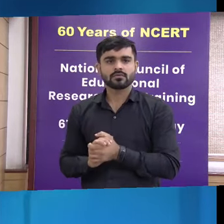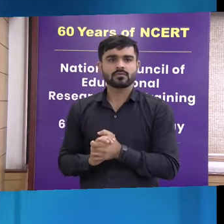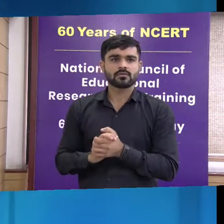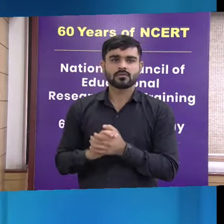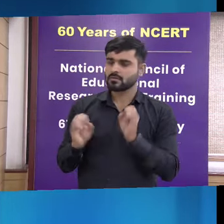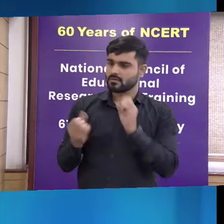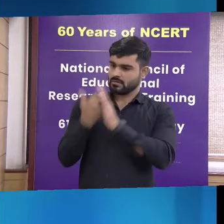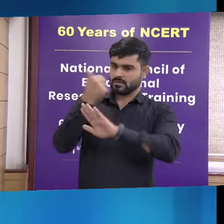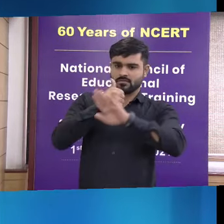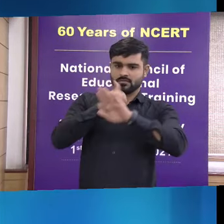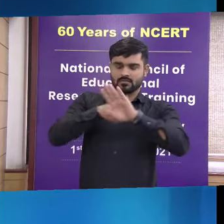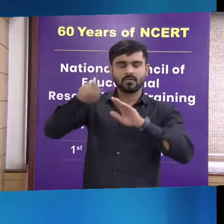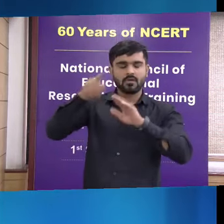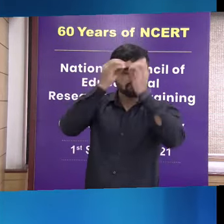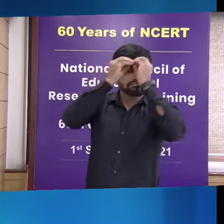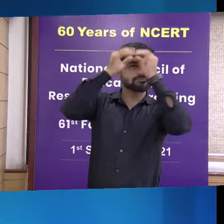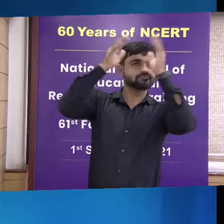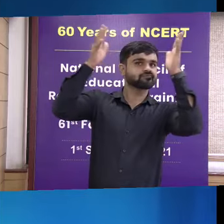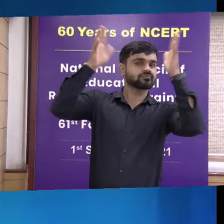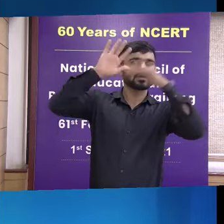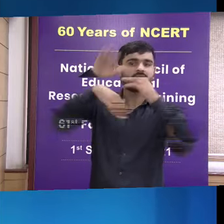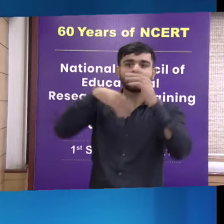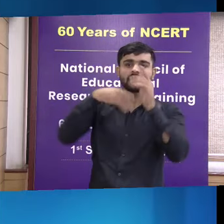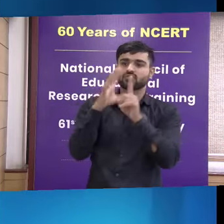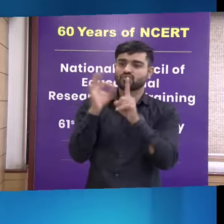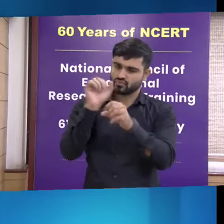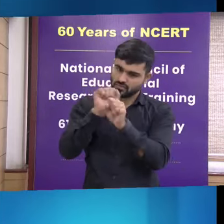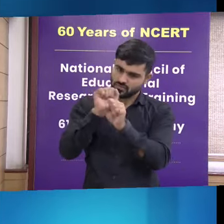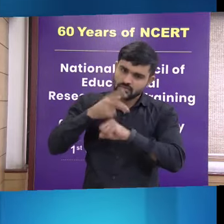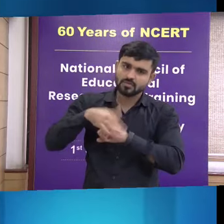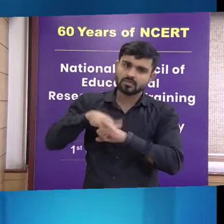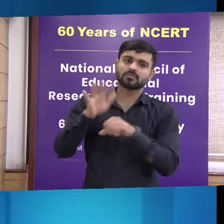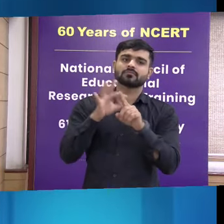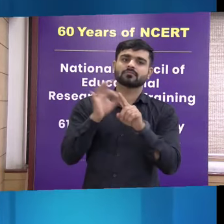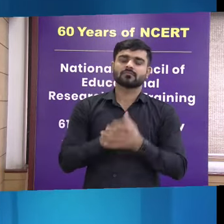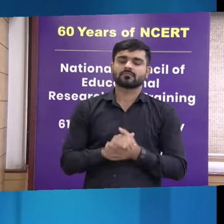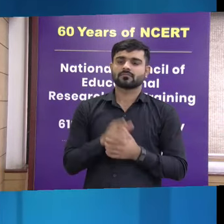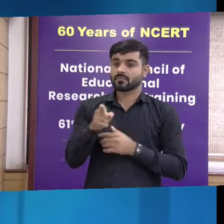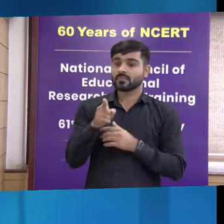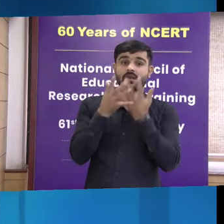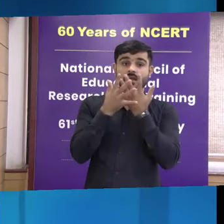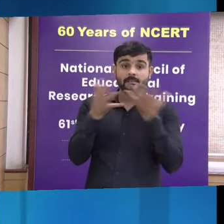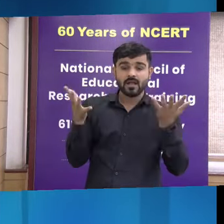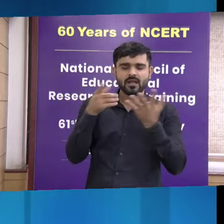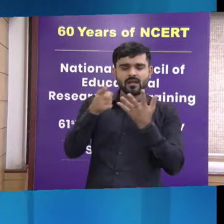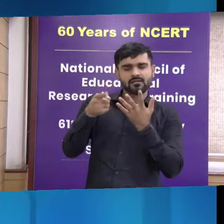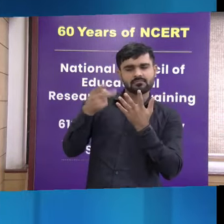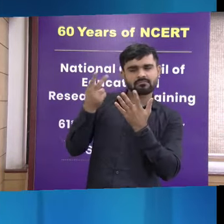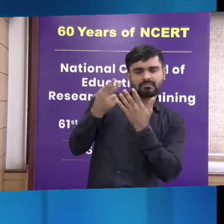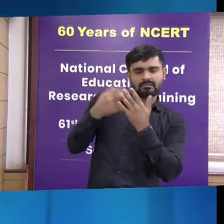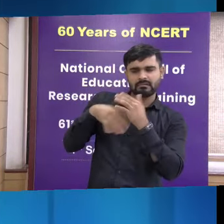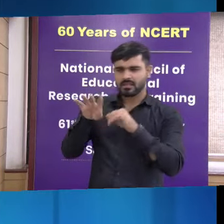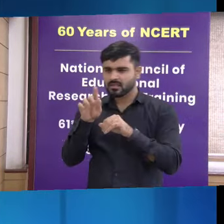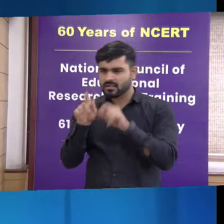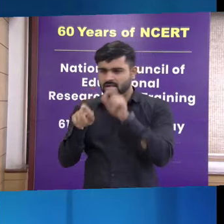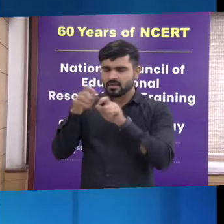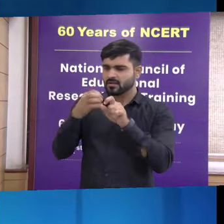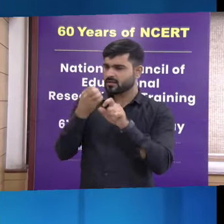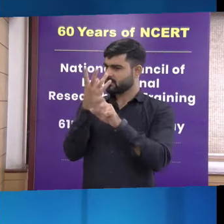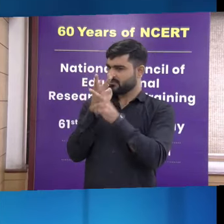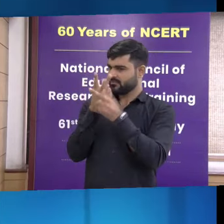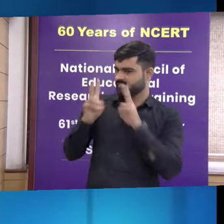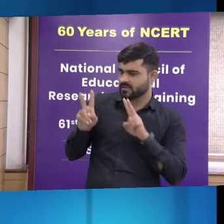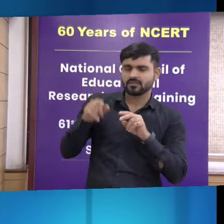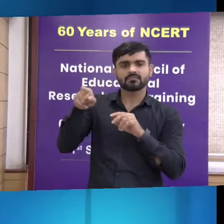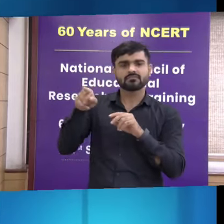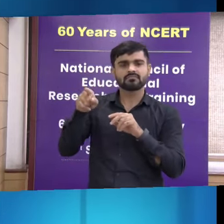establish their imaginations. And from that, teacher has to guide. This is the thing, why the leaf of the flower is different. And